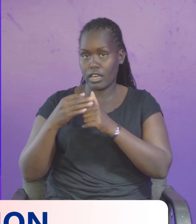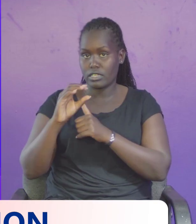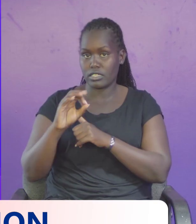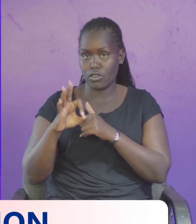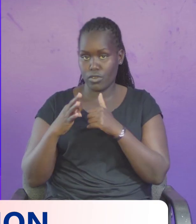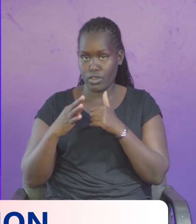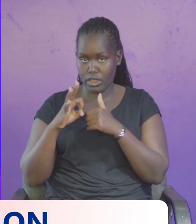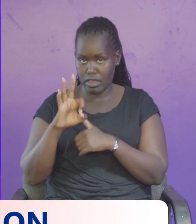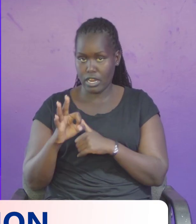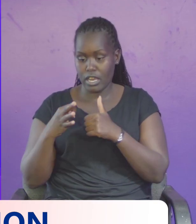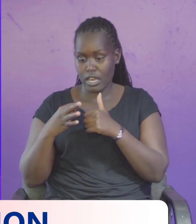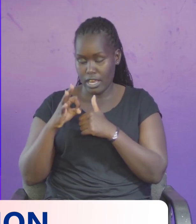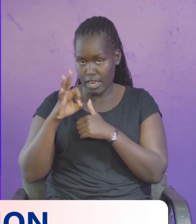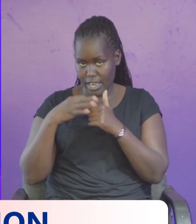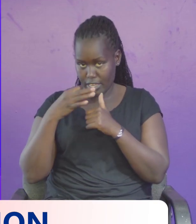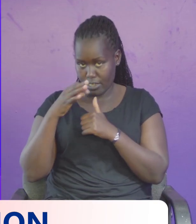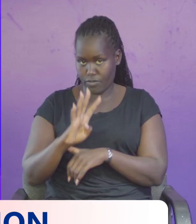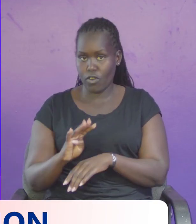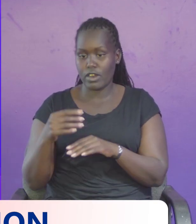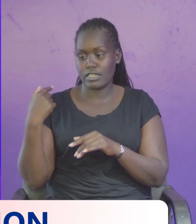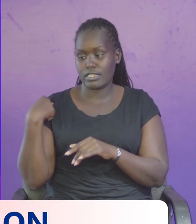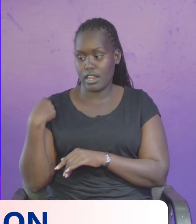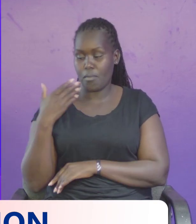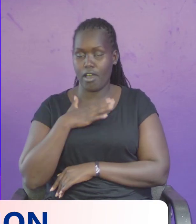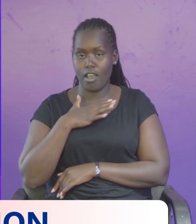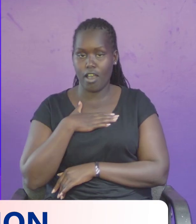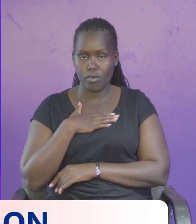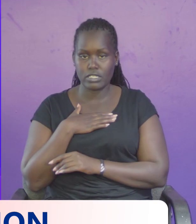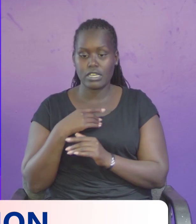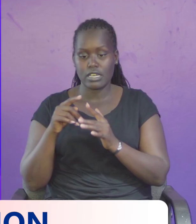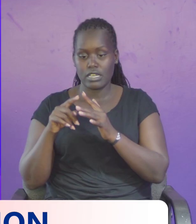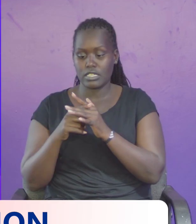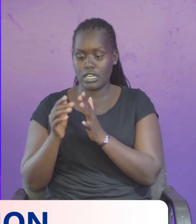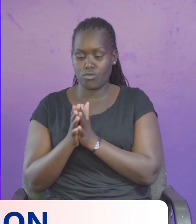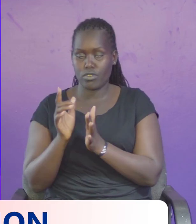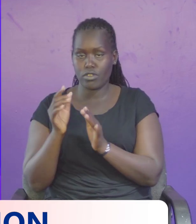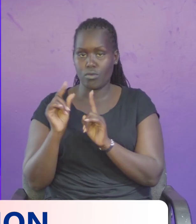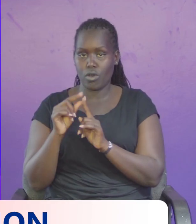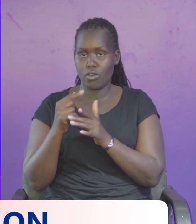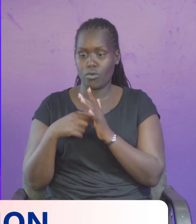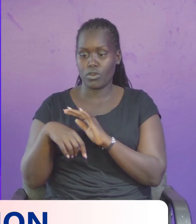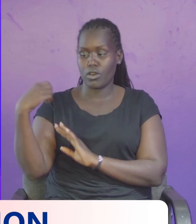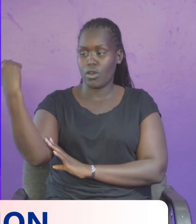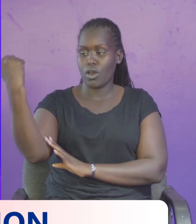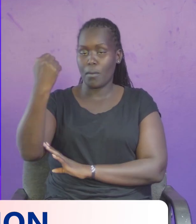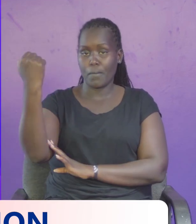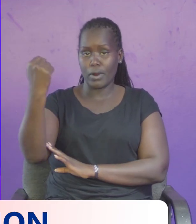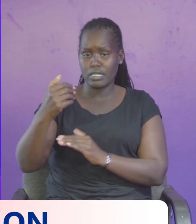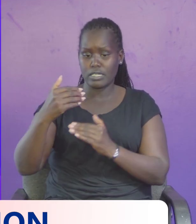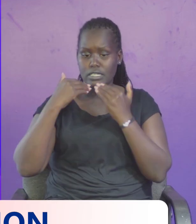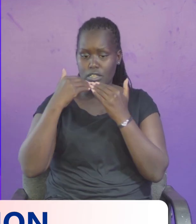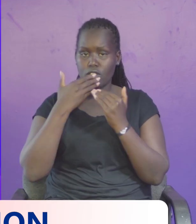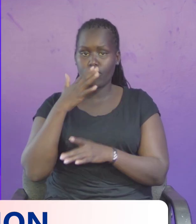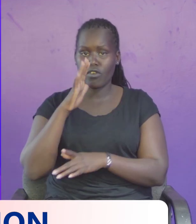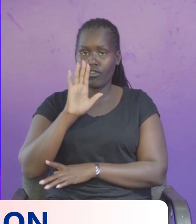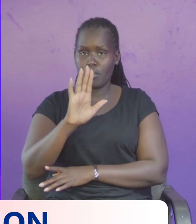980384 is the number you can get in touch with us on. Kindly start with the word politics. Asante sana for your feedback. My